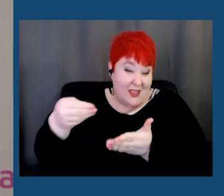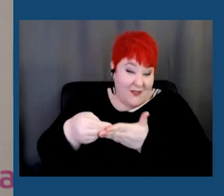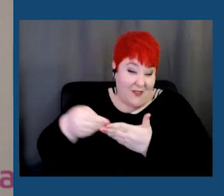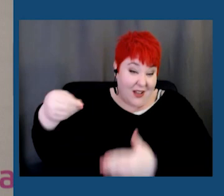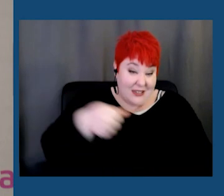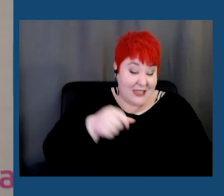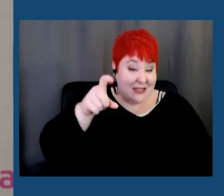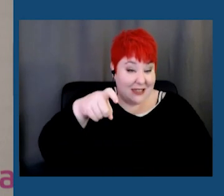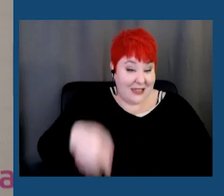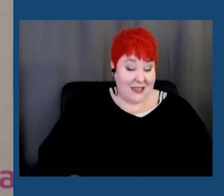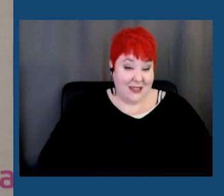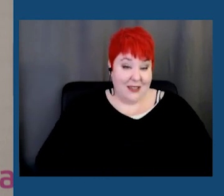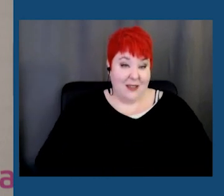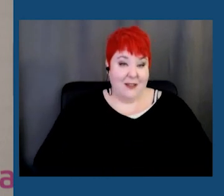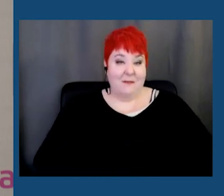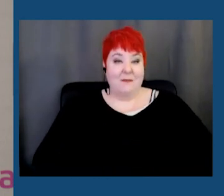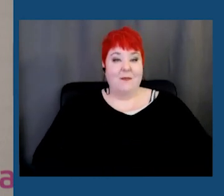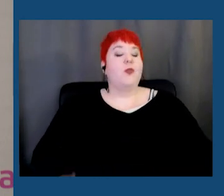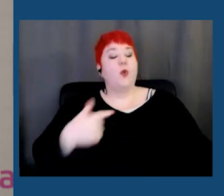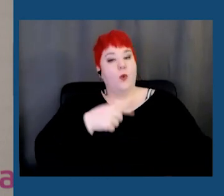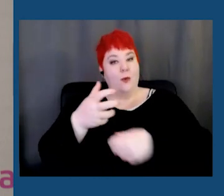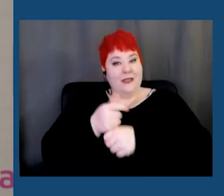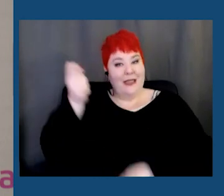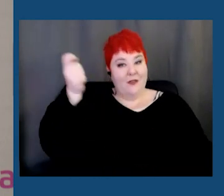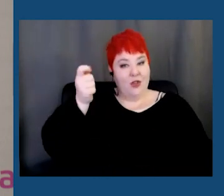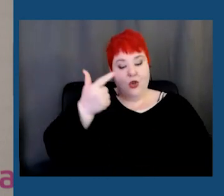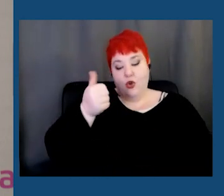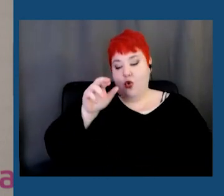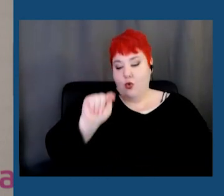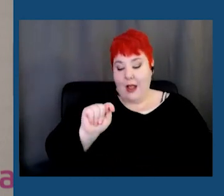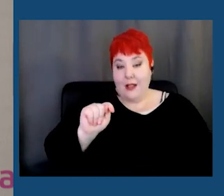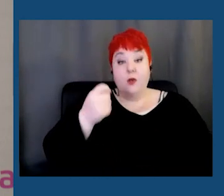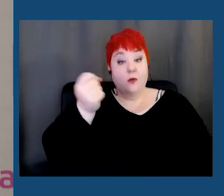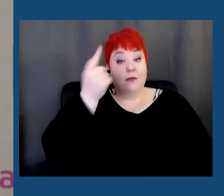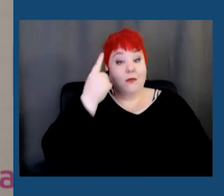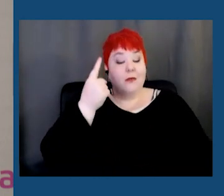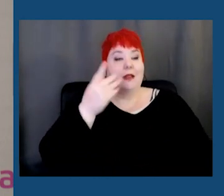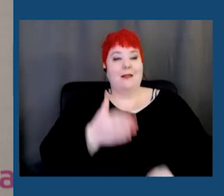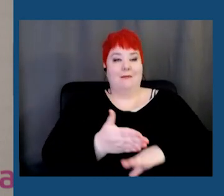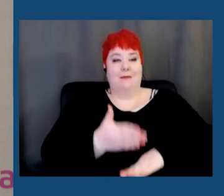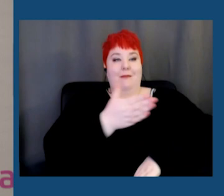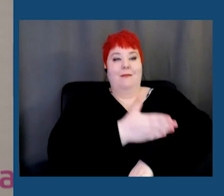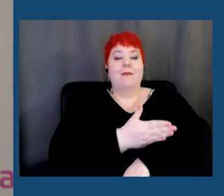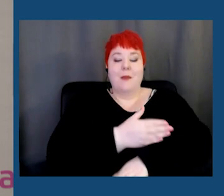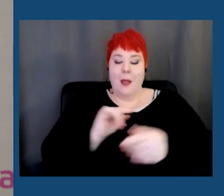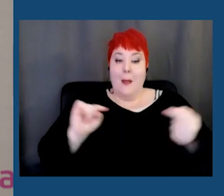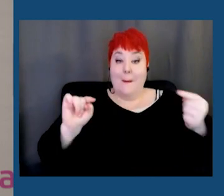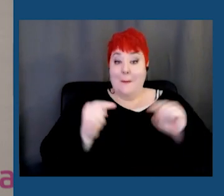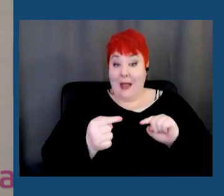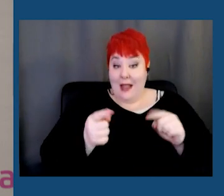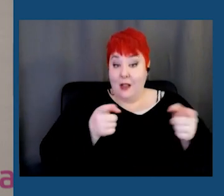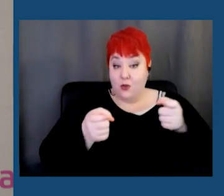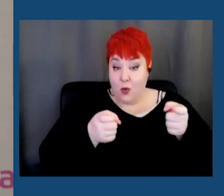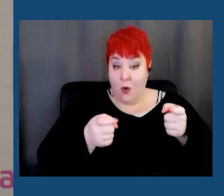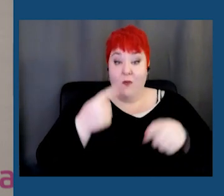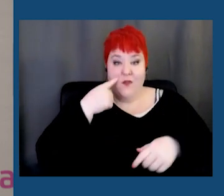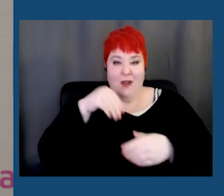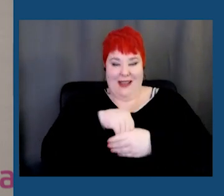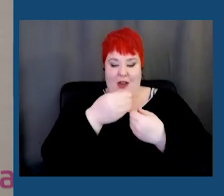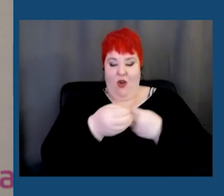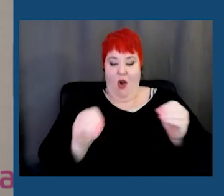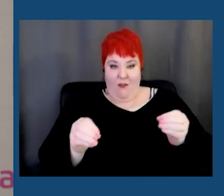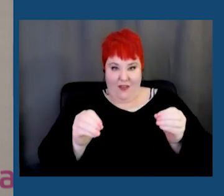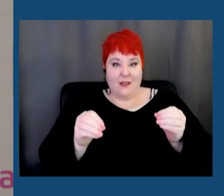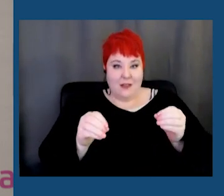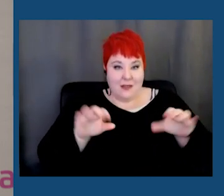patient care. We determined that increasing pain control for in-office procedures was a priority. We also